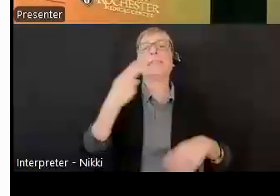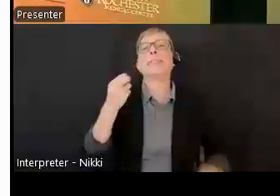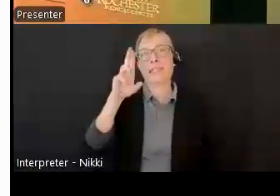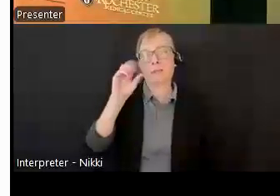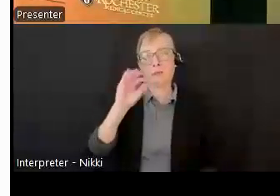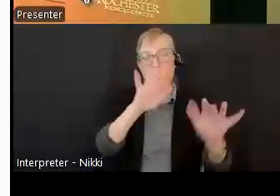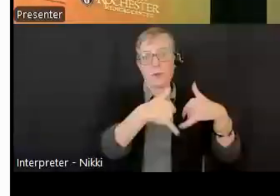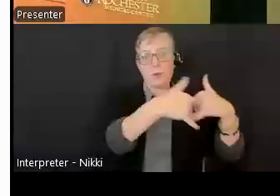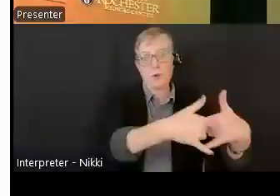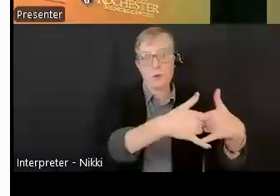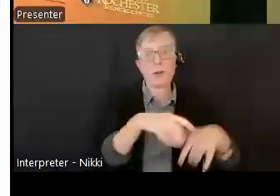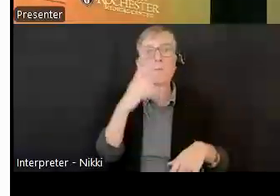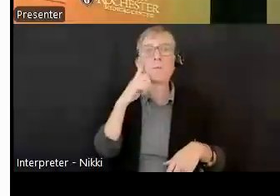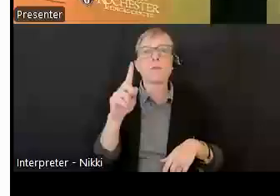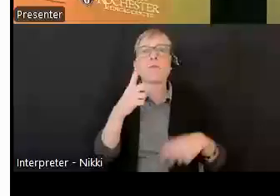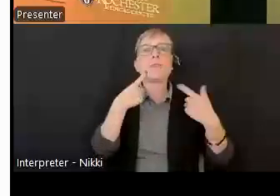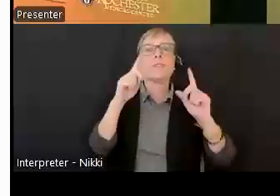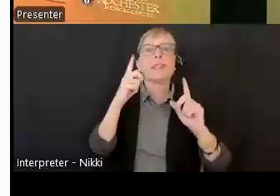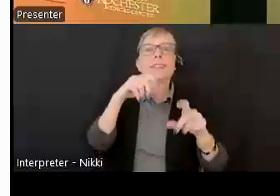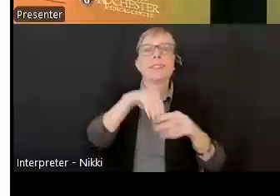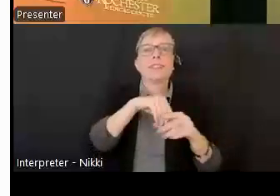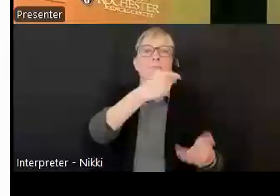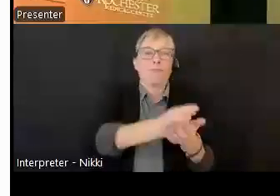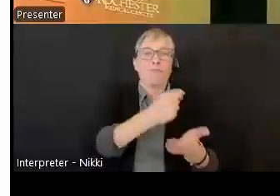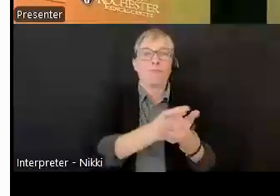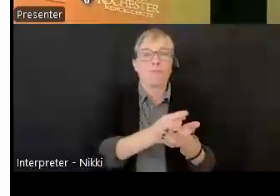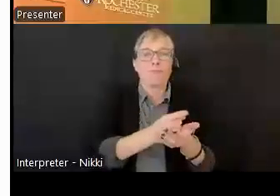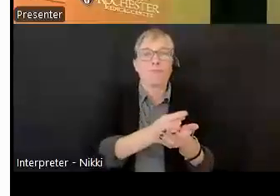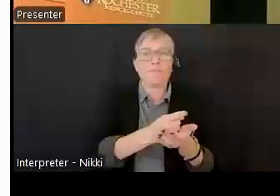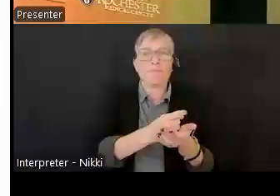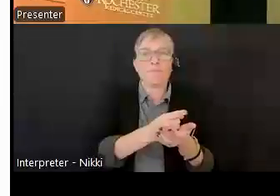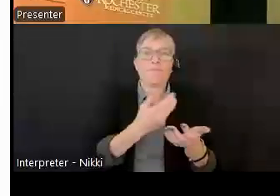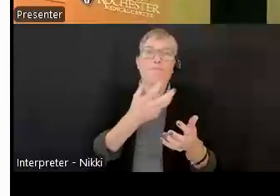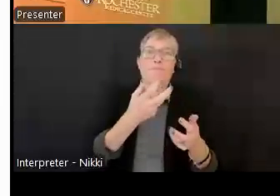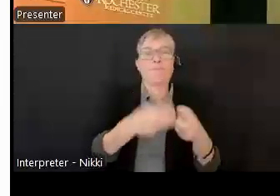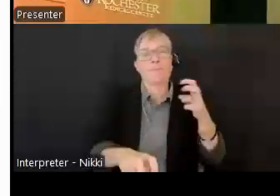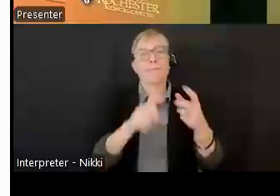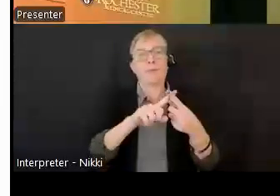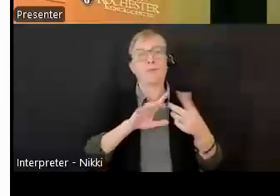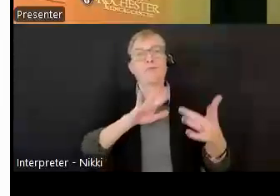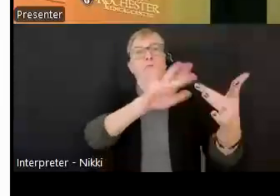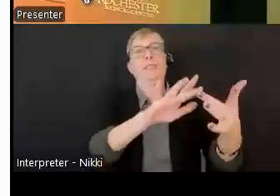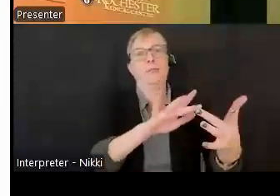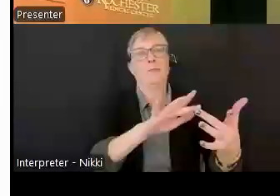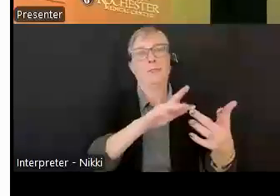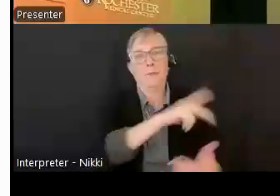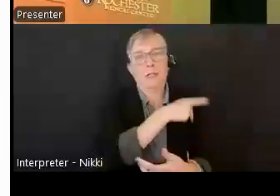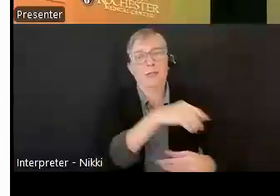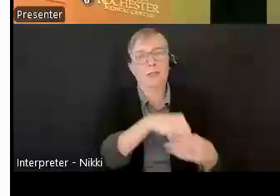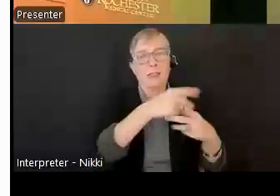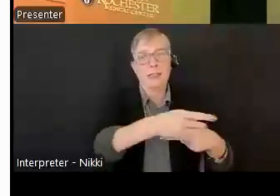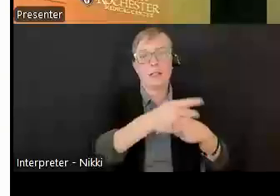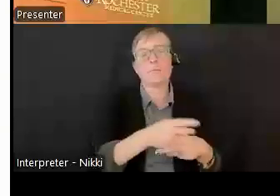Dr. Mathis studies protective factors and resiliency and how that impacts treatment outcomes among substance users with co-occurring mental